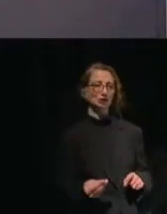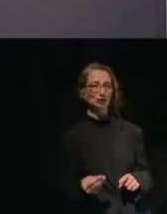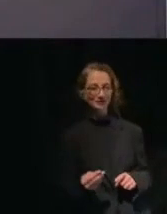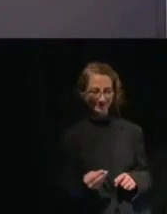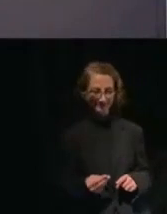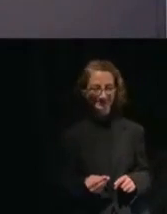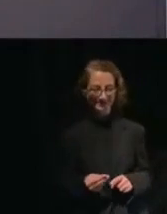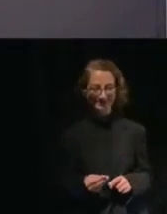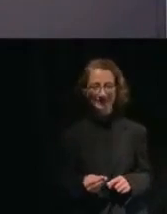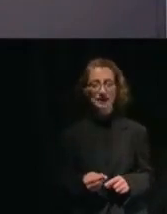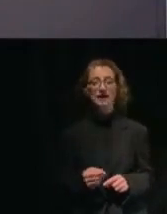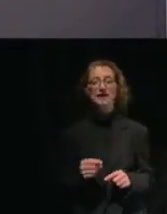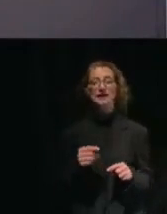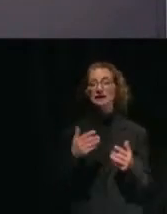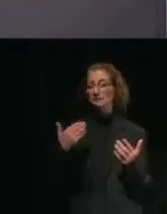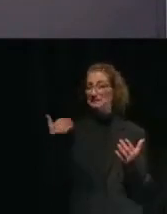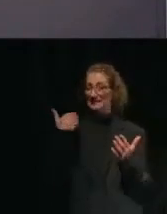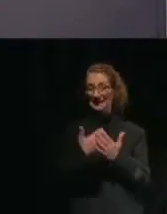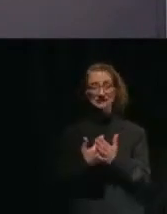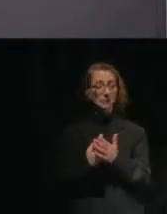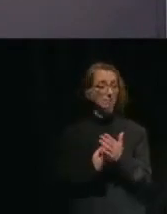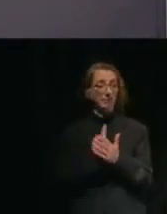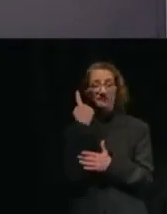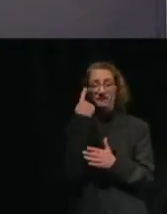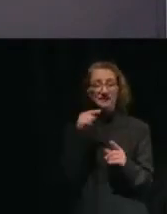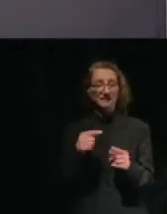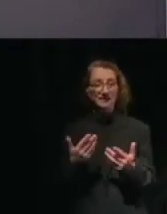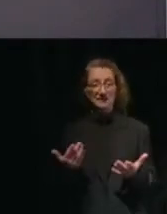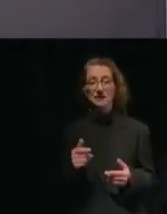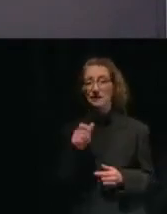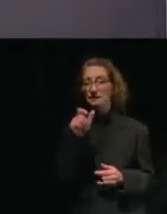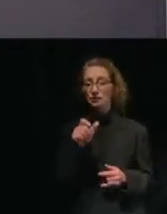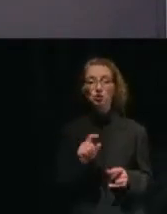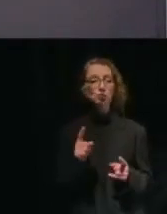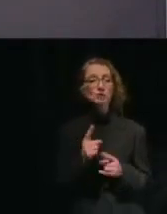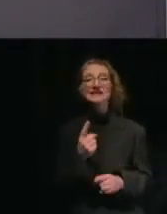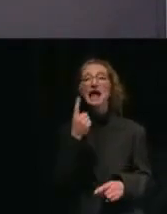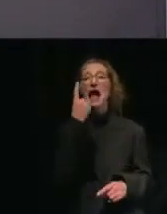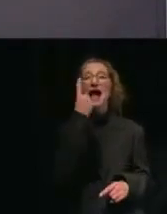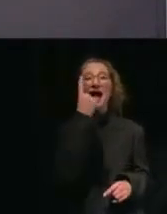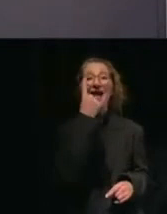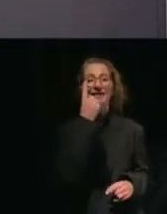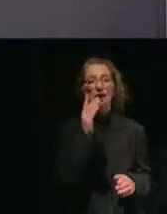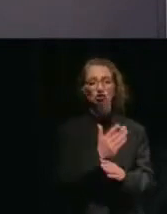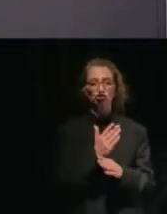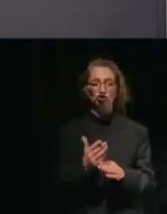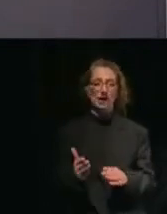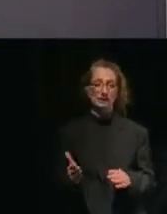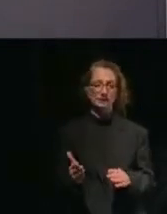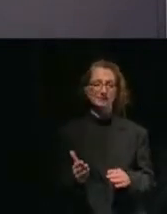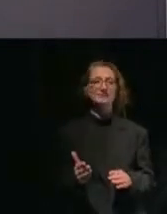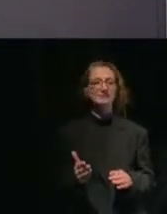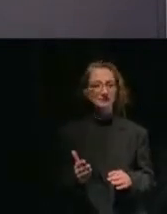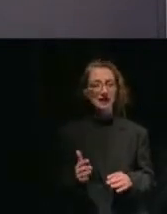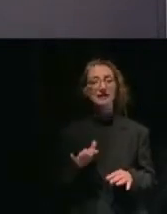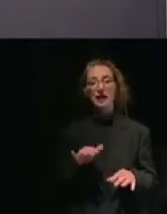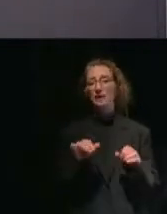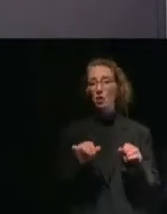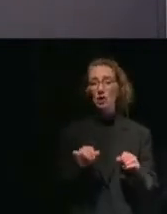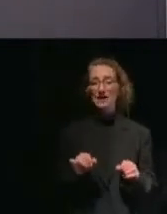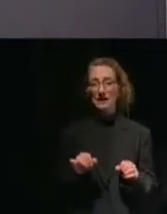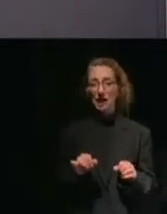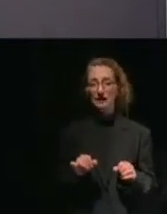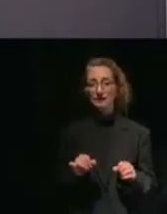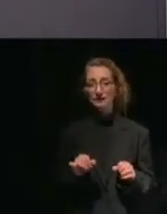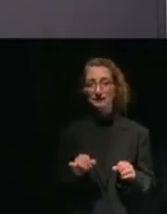People didn't have to decide on one. Instead, they had the opportunity to